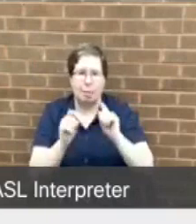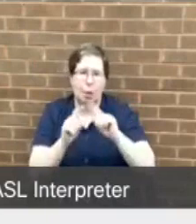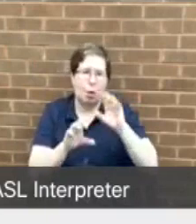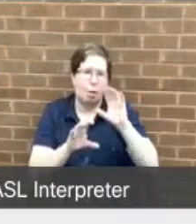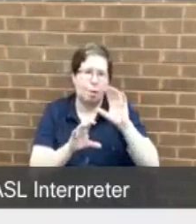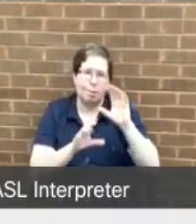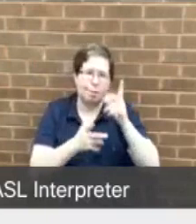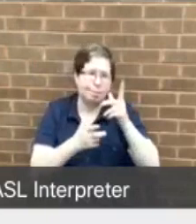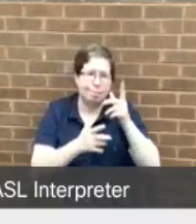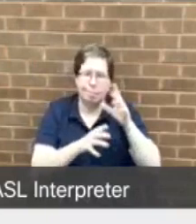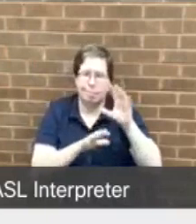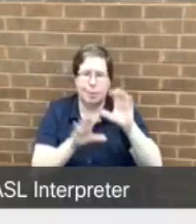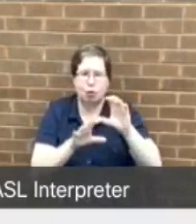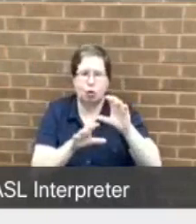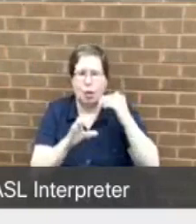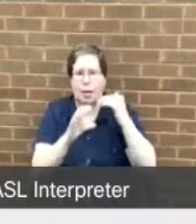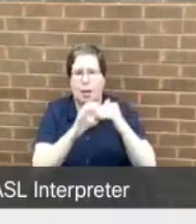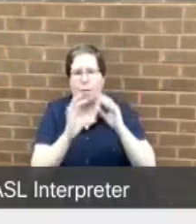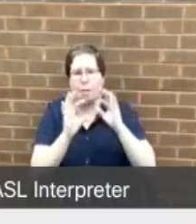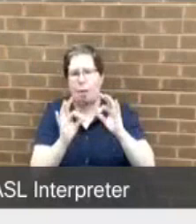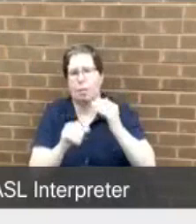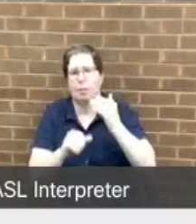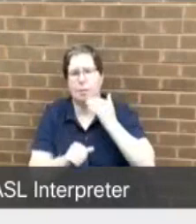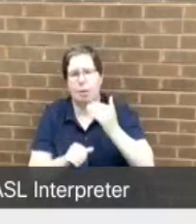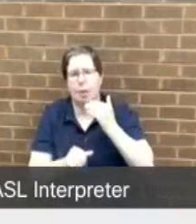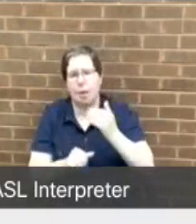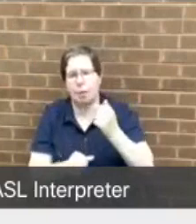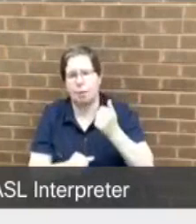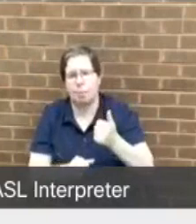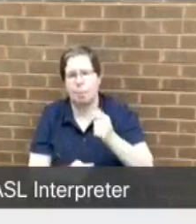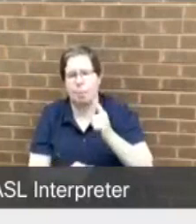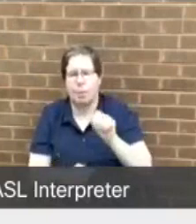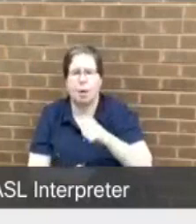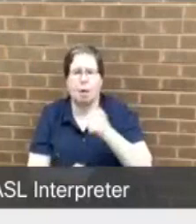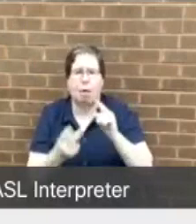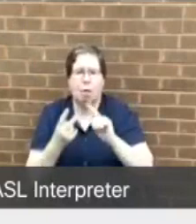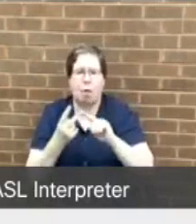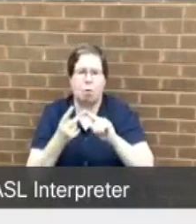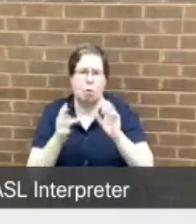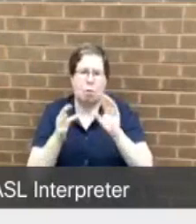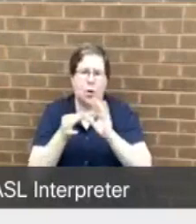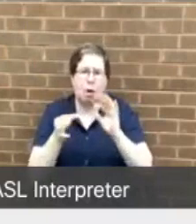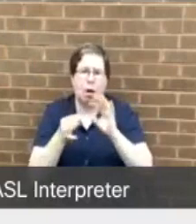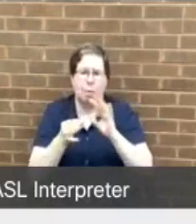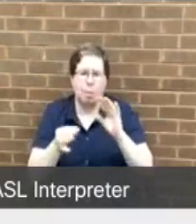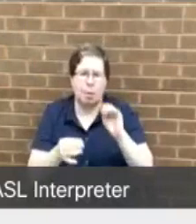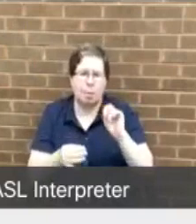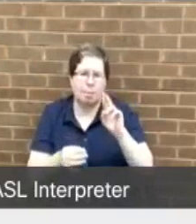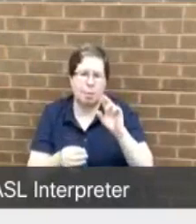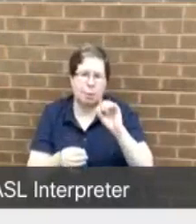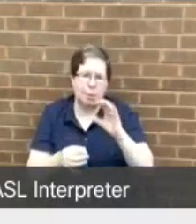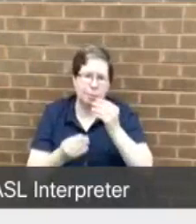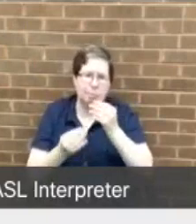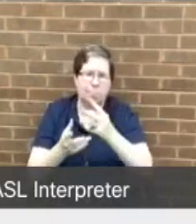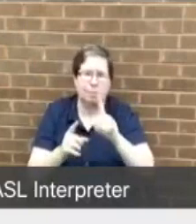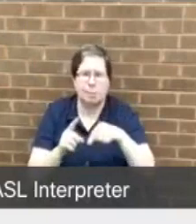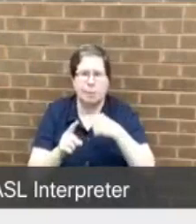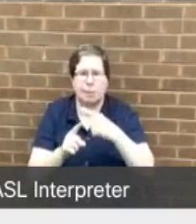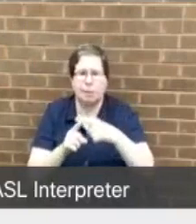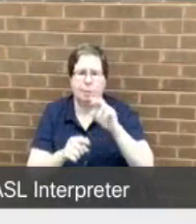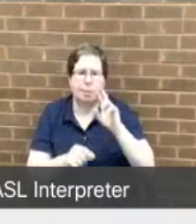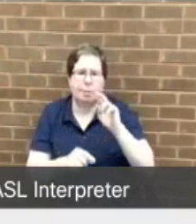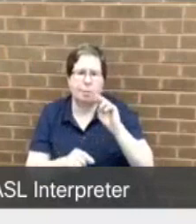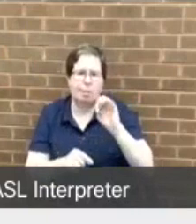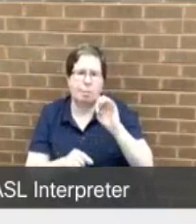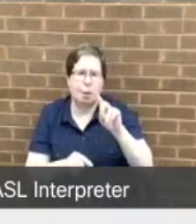email as well. So I think so it's a good one to have. There was another comment, Mr. Secretary, just regarding this section of Maryland